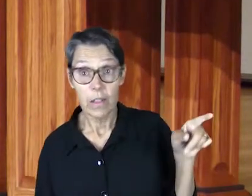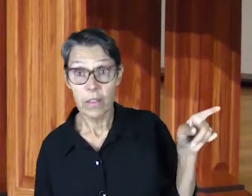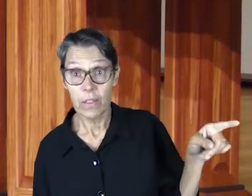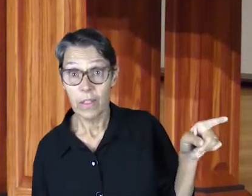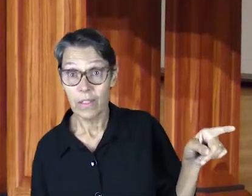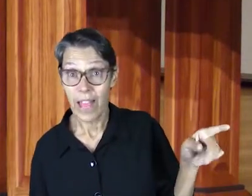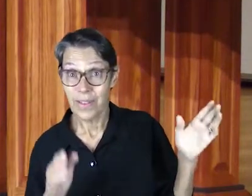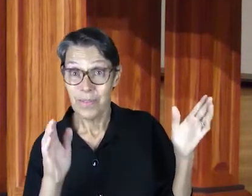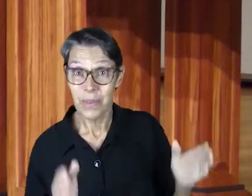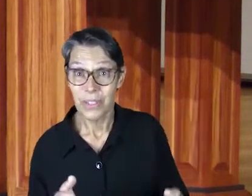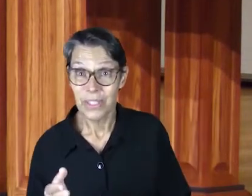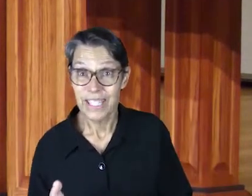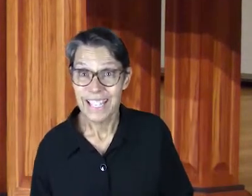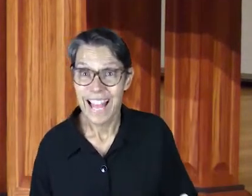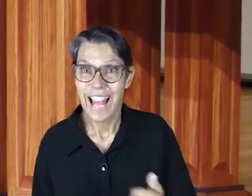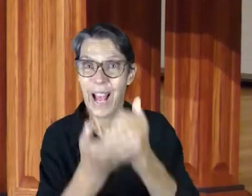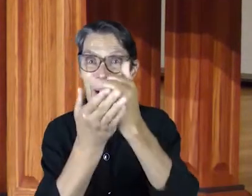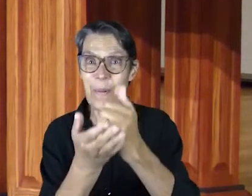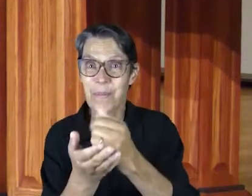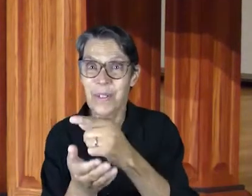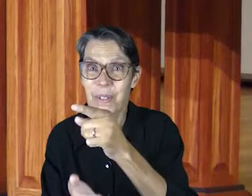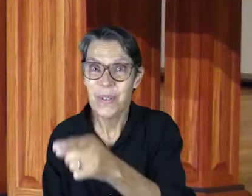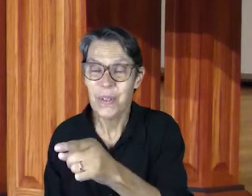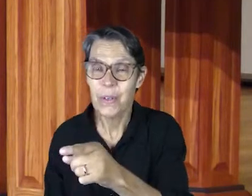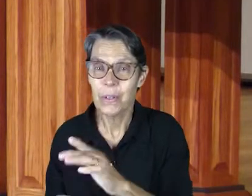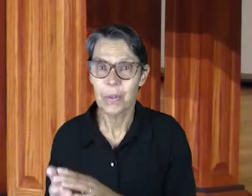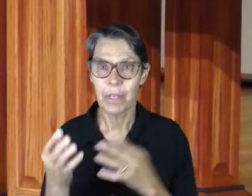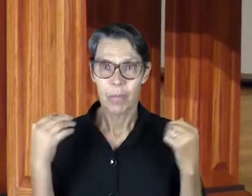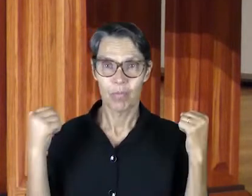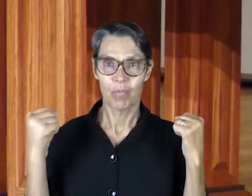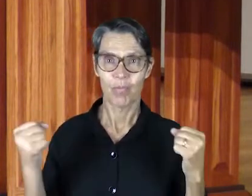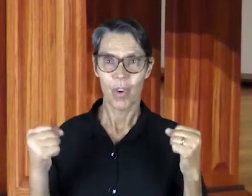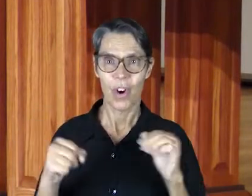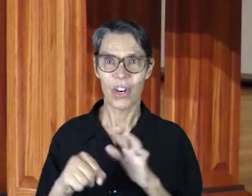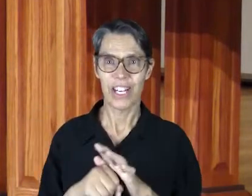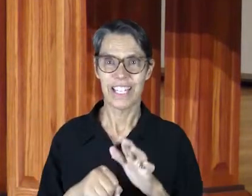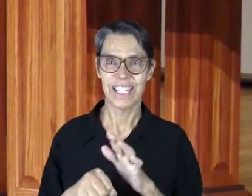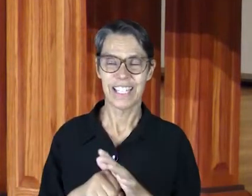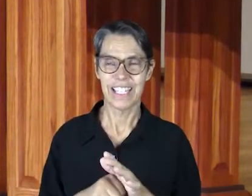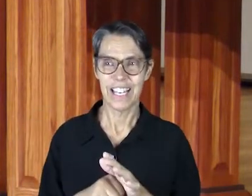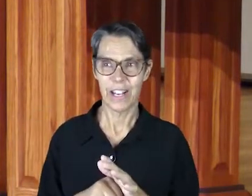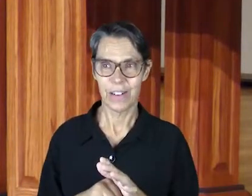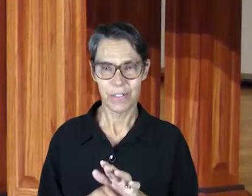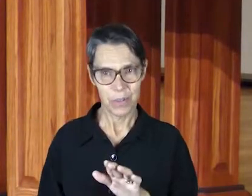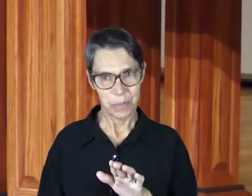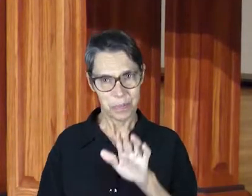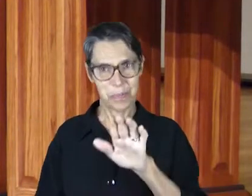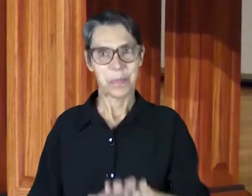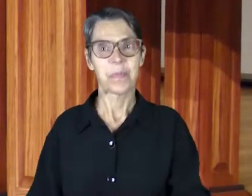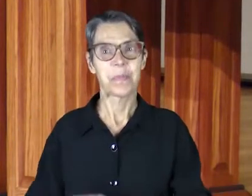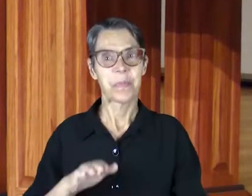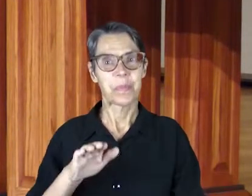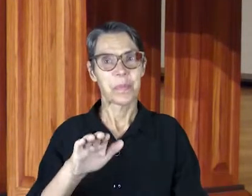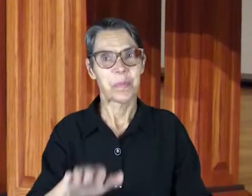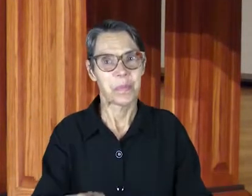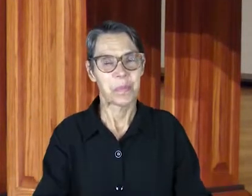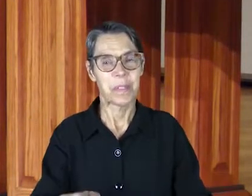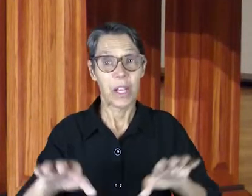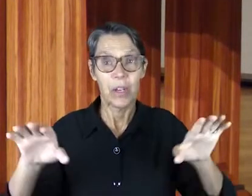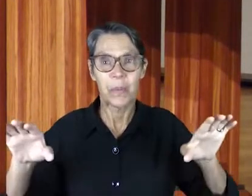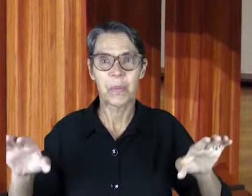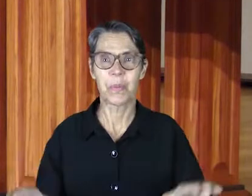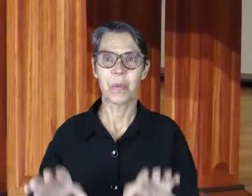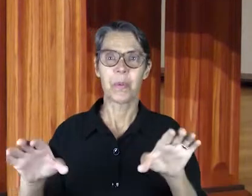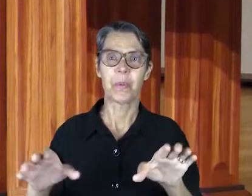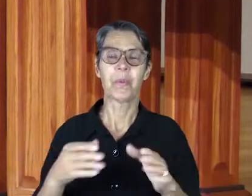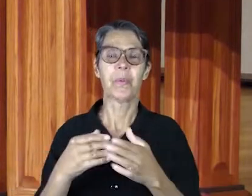that was a voice that helped you to perhaps have the courage to be who God needed or needs